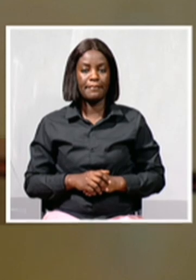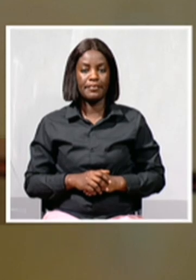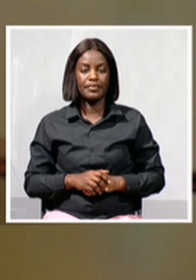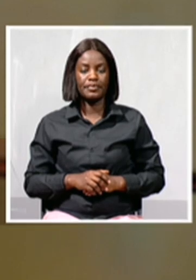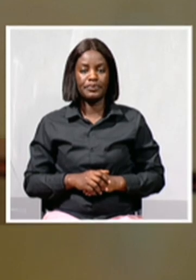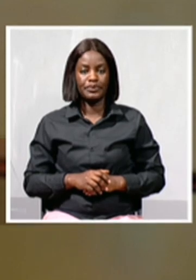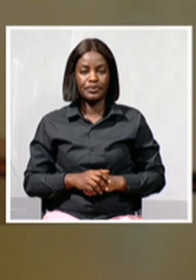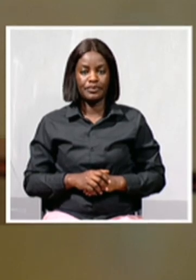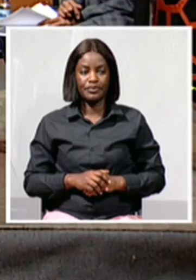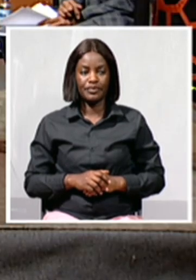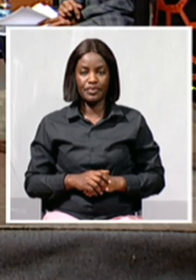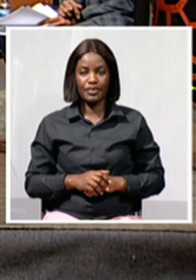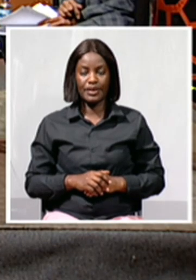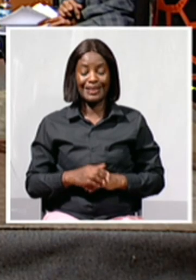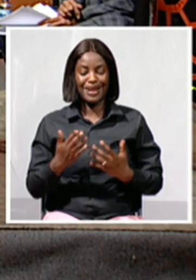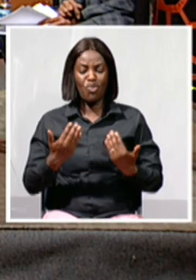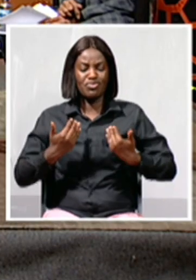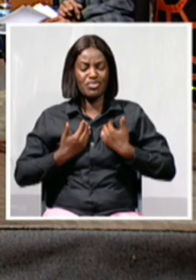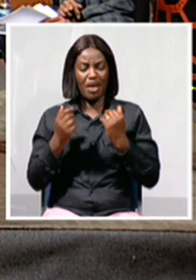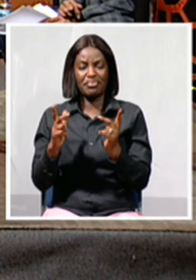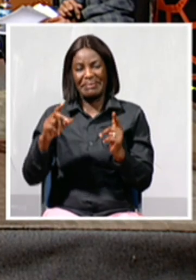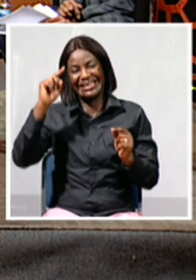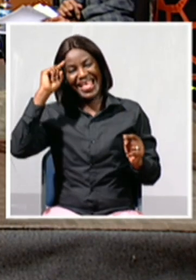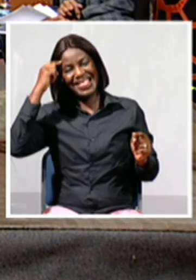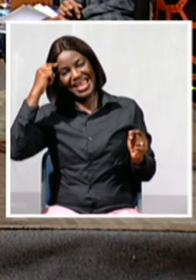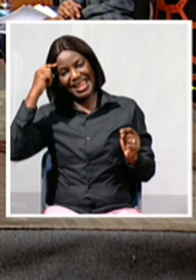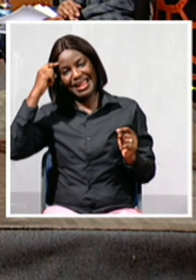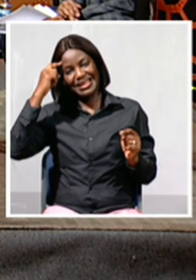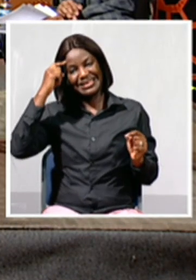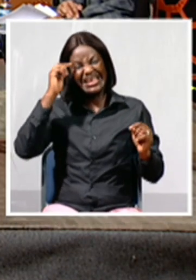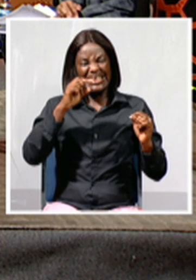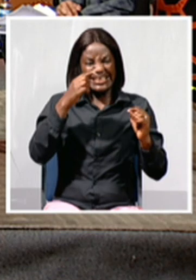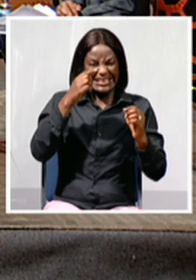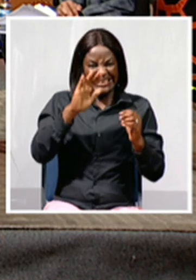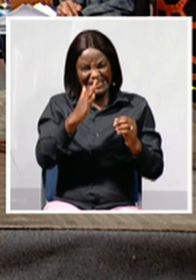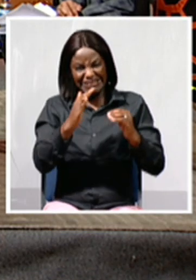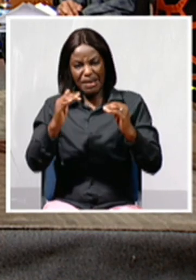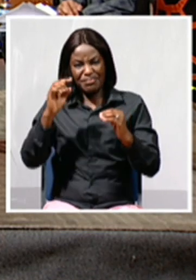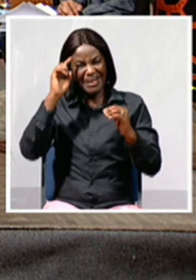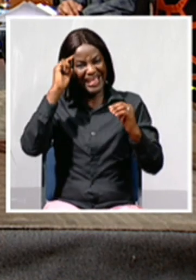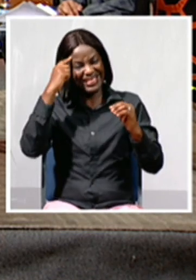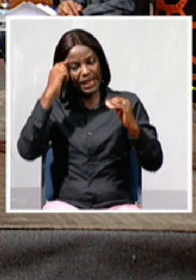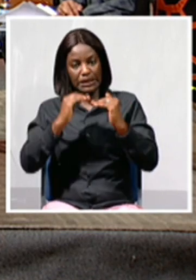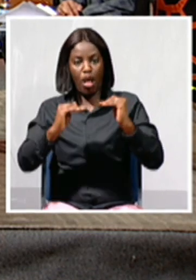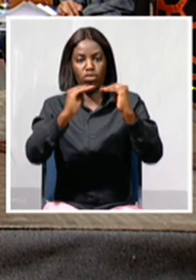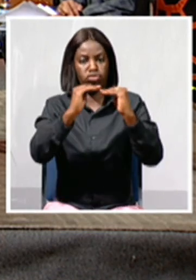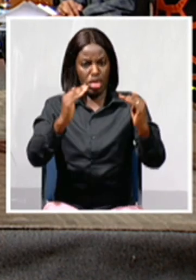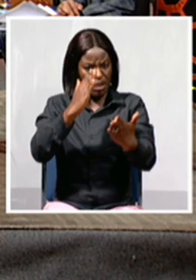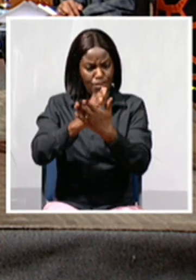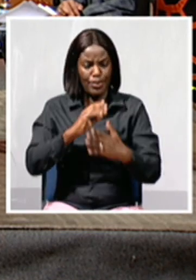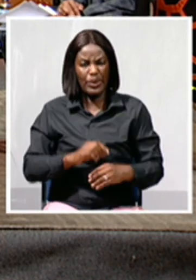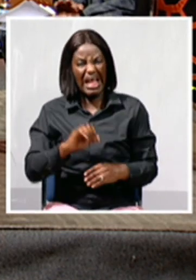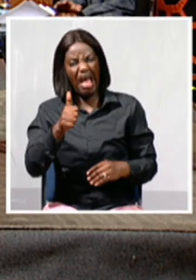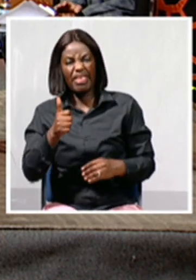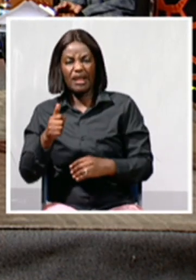Madam, there are various perceptions about young people, some fair, some certainly not fair. One such perception is that young